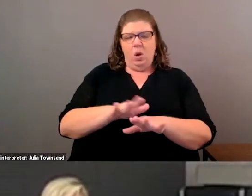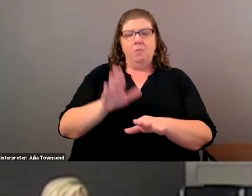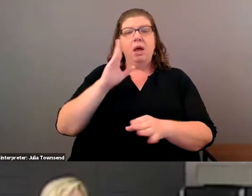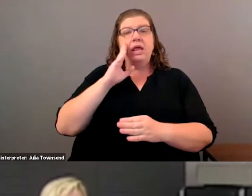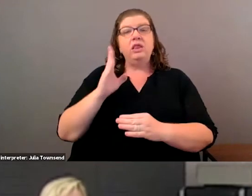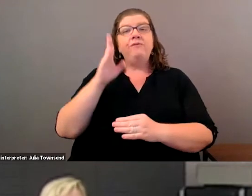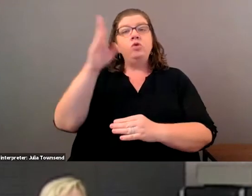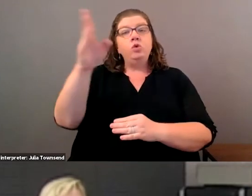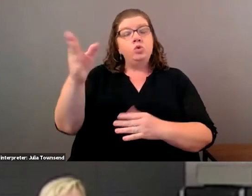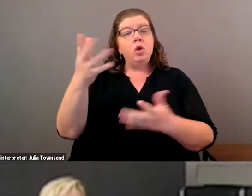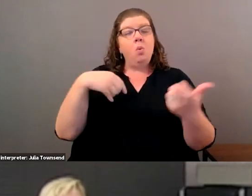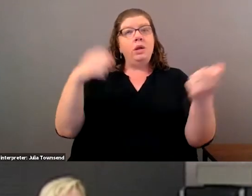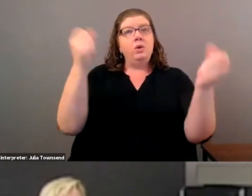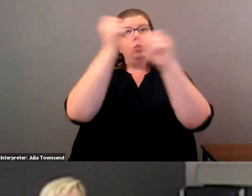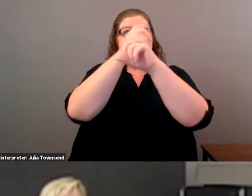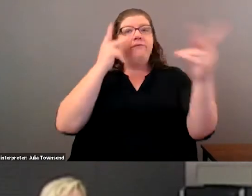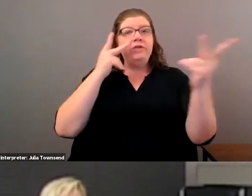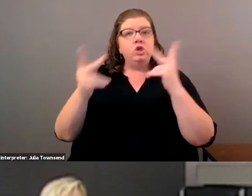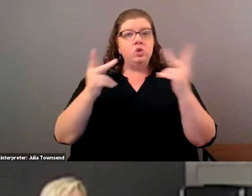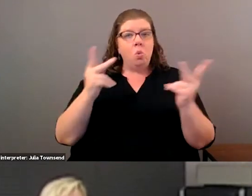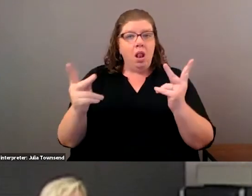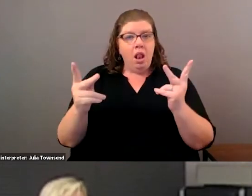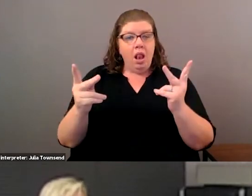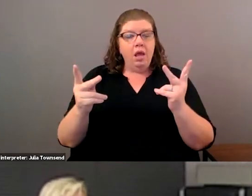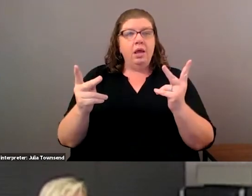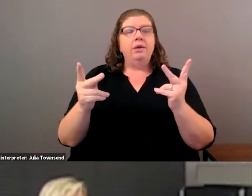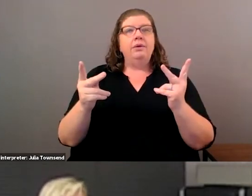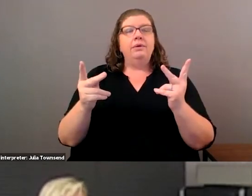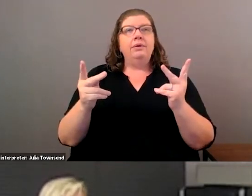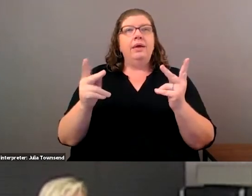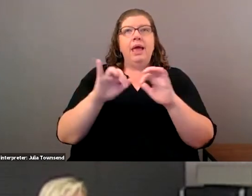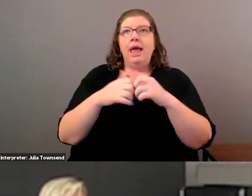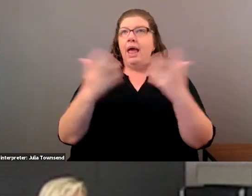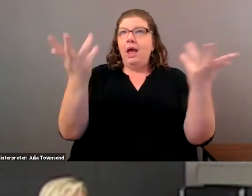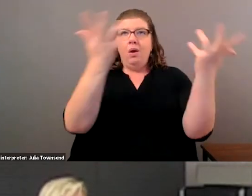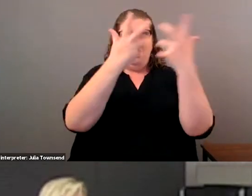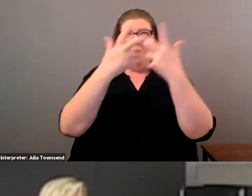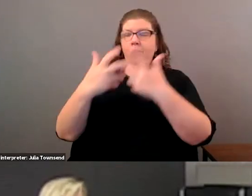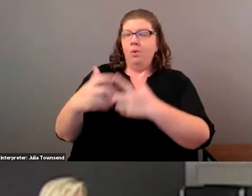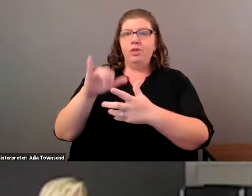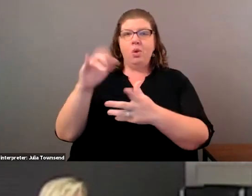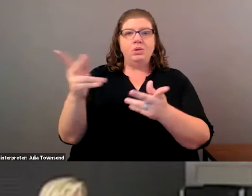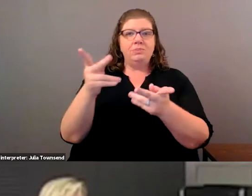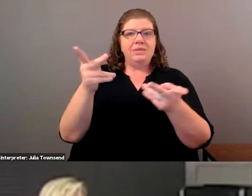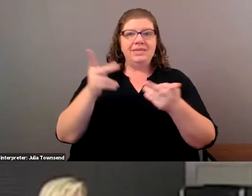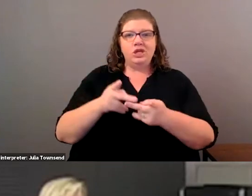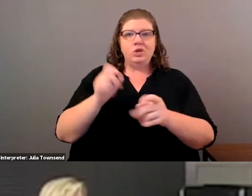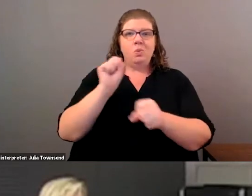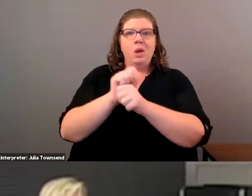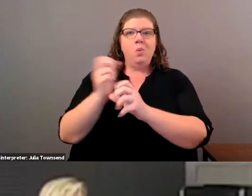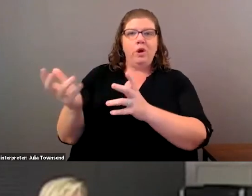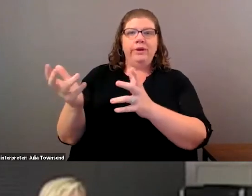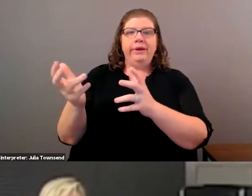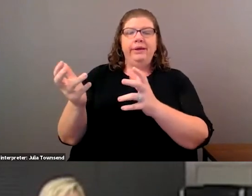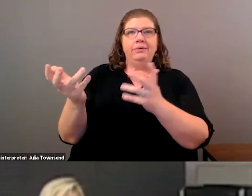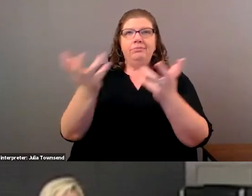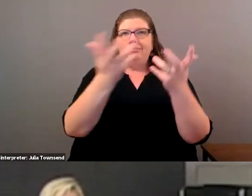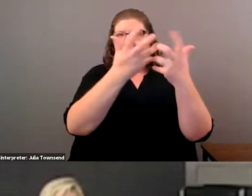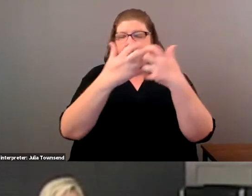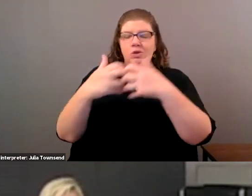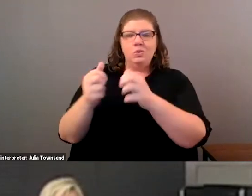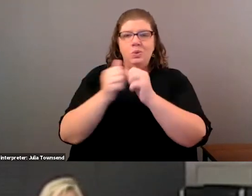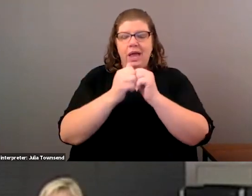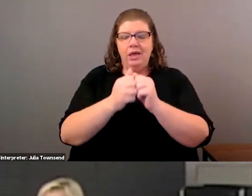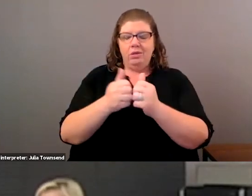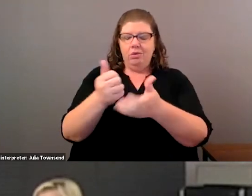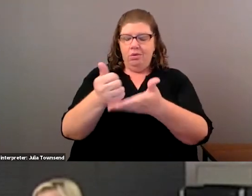to have a visual of how all these positions are going to be working together. That will really help me in